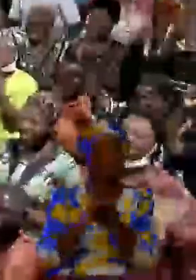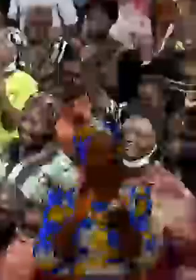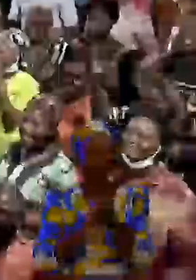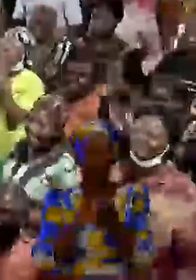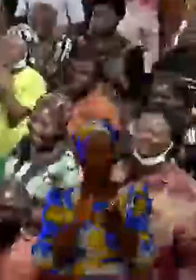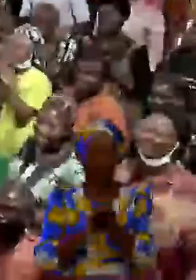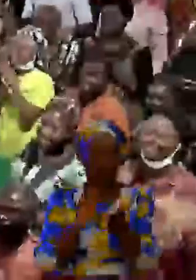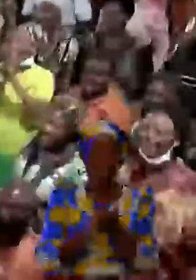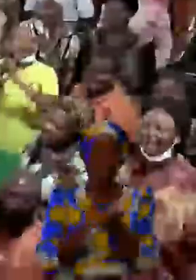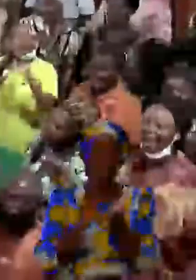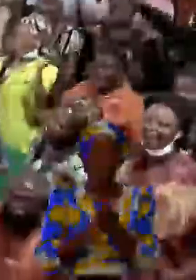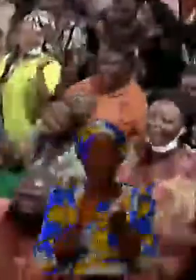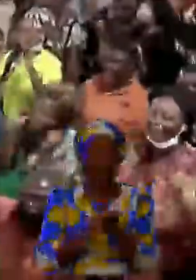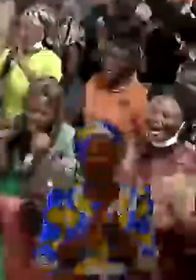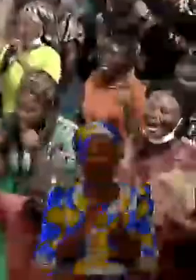God is good.